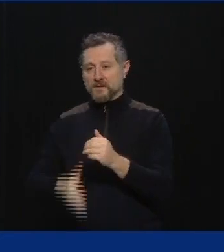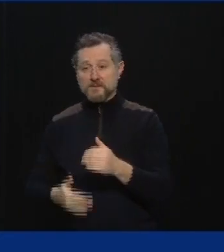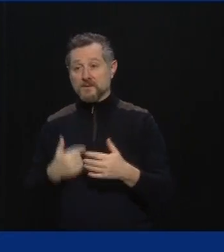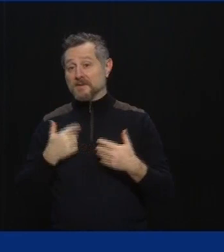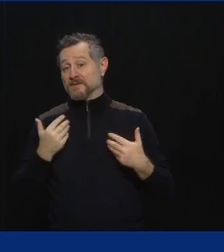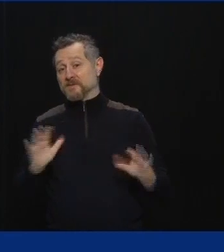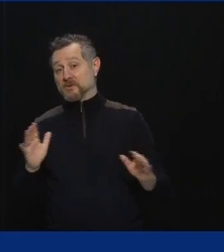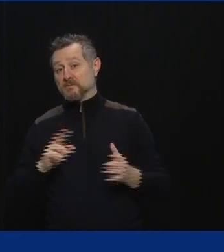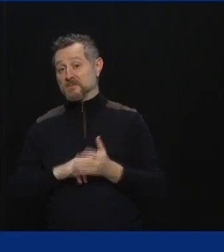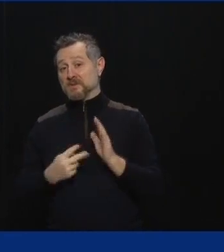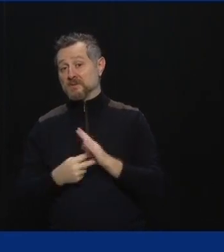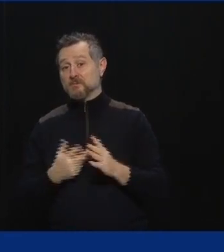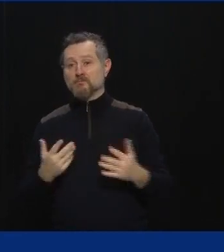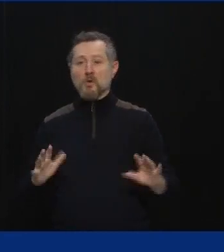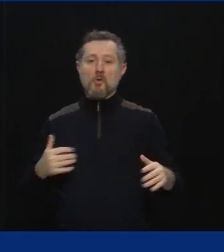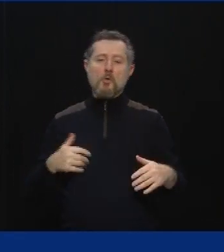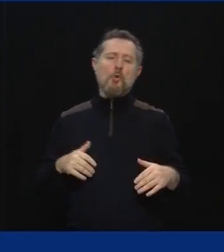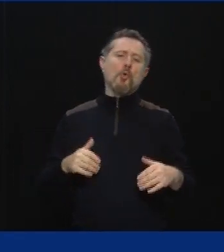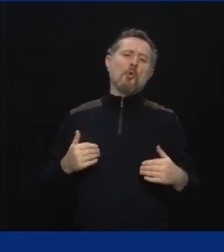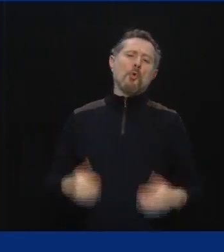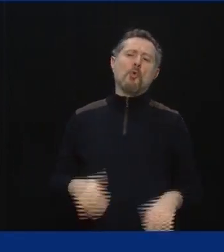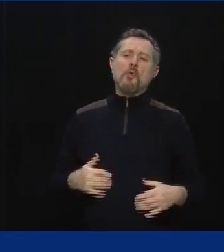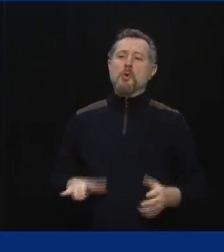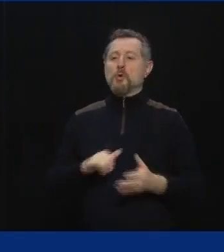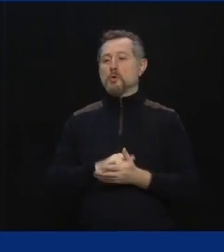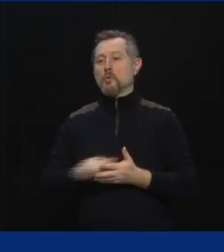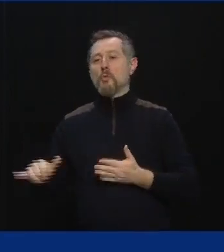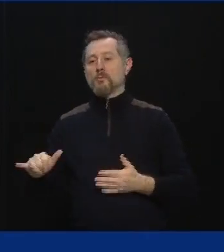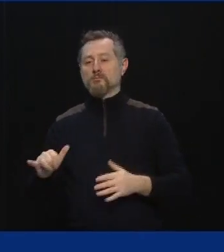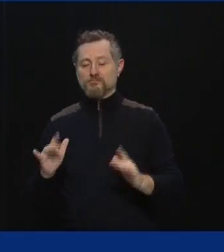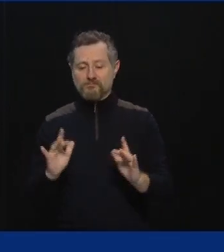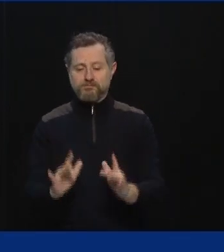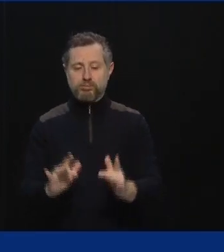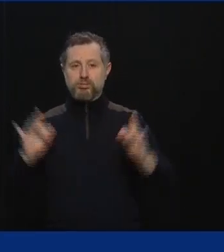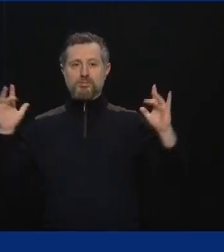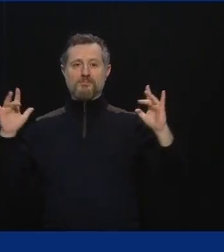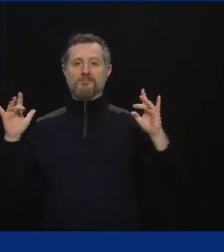is worthy of the name New York and the worthy of the name